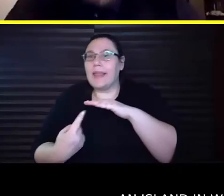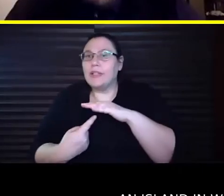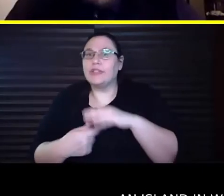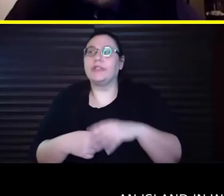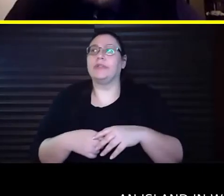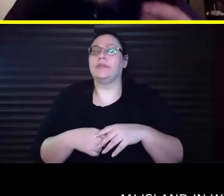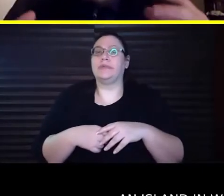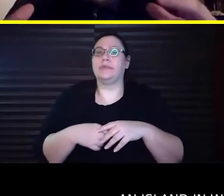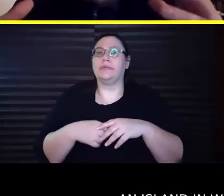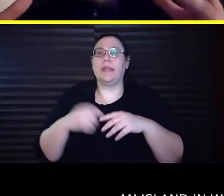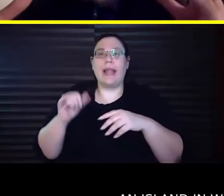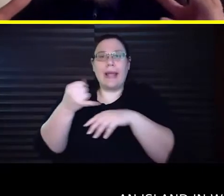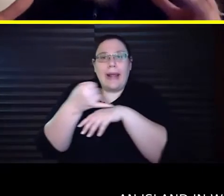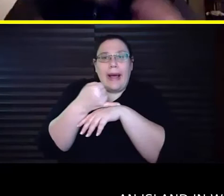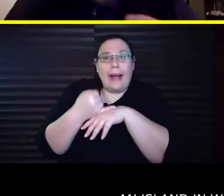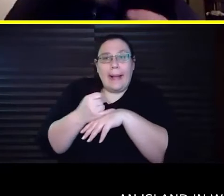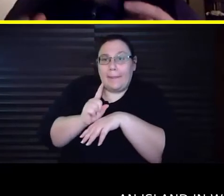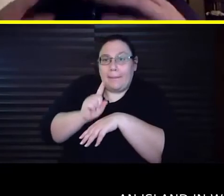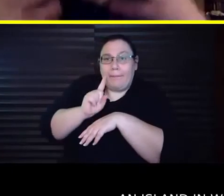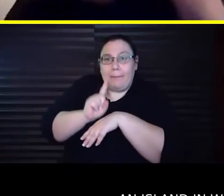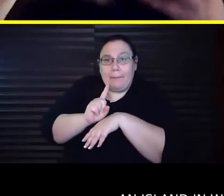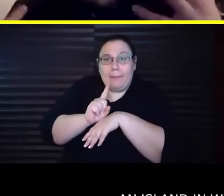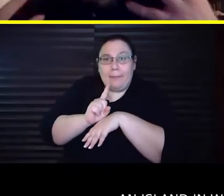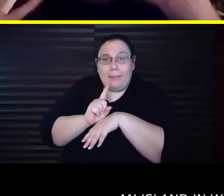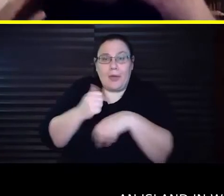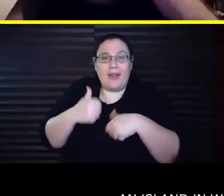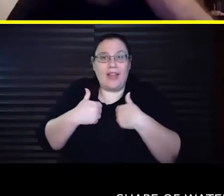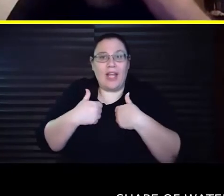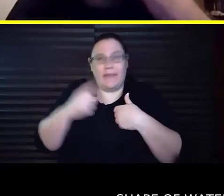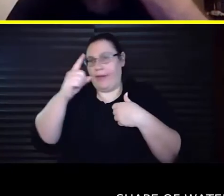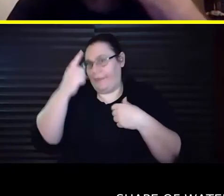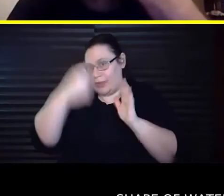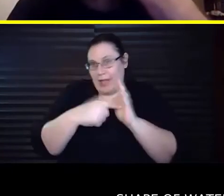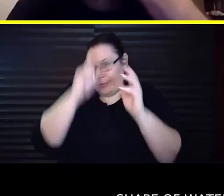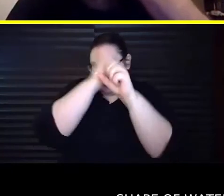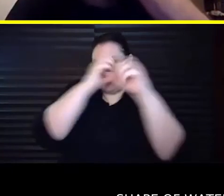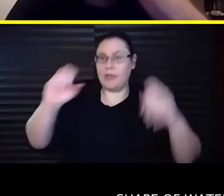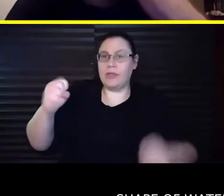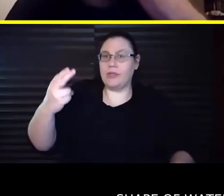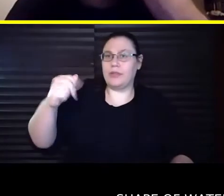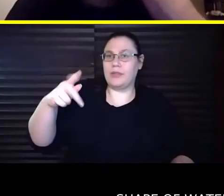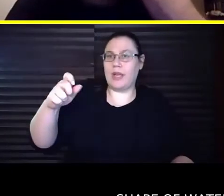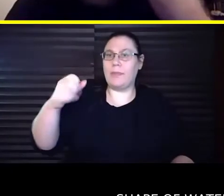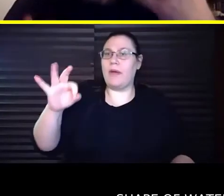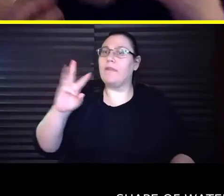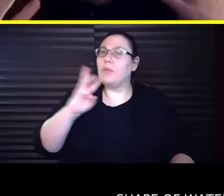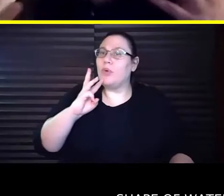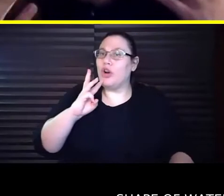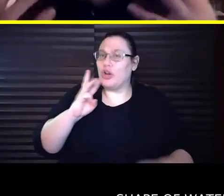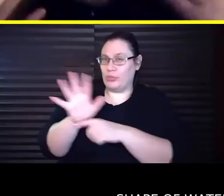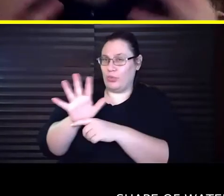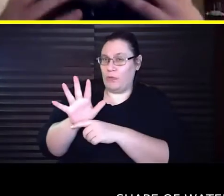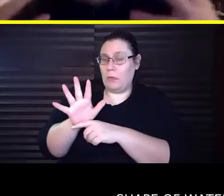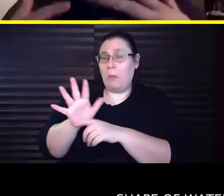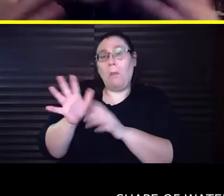an island, and in which we all live. And I think immediately of something like The Shape of Water, which is a fair enough